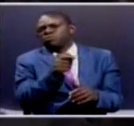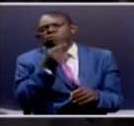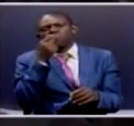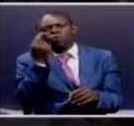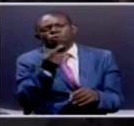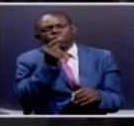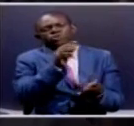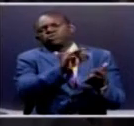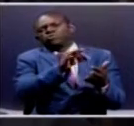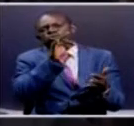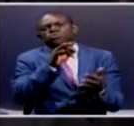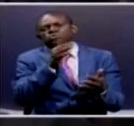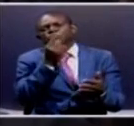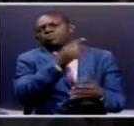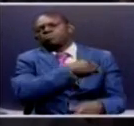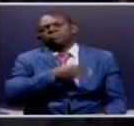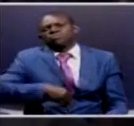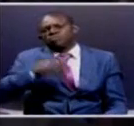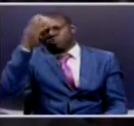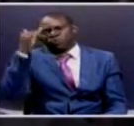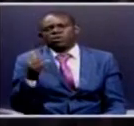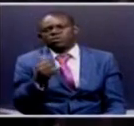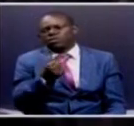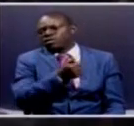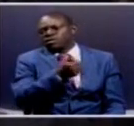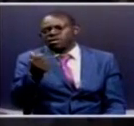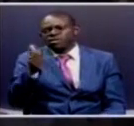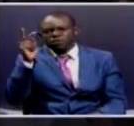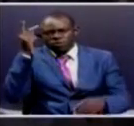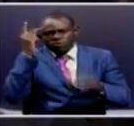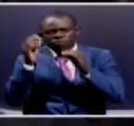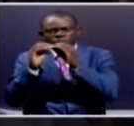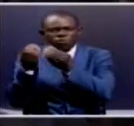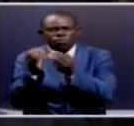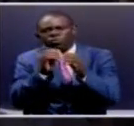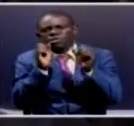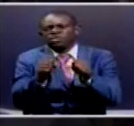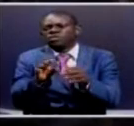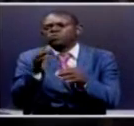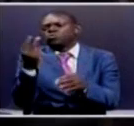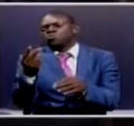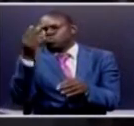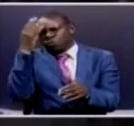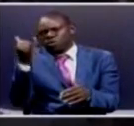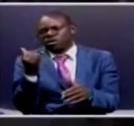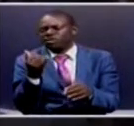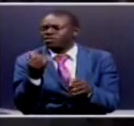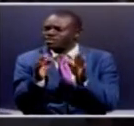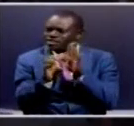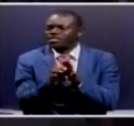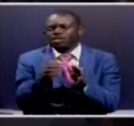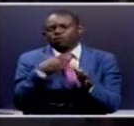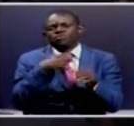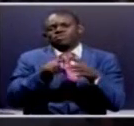and the 9 political parties, are given the liberty to nominate 2 members? So if I wanted to be